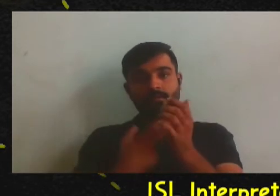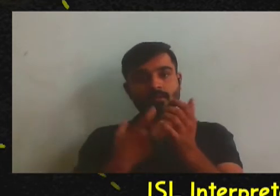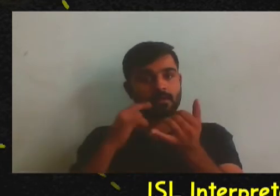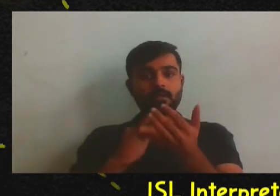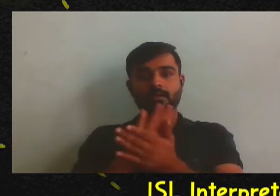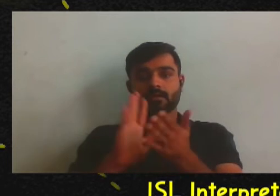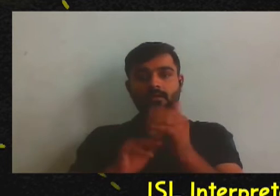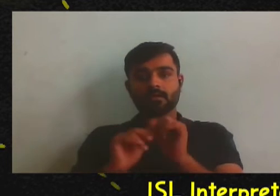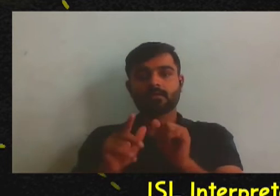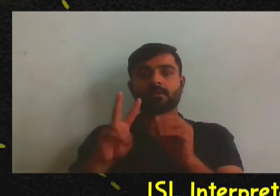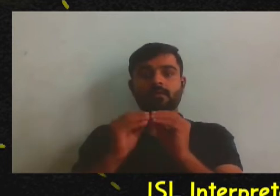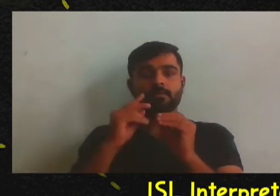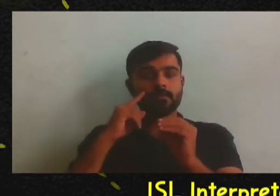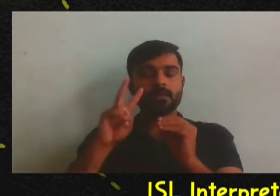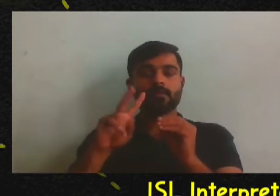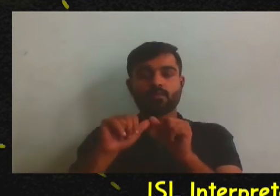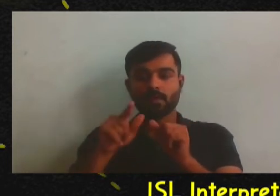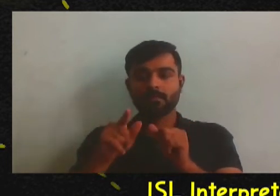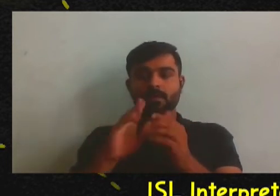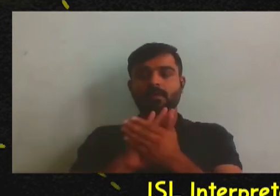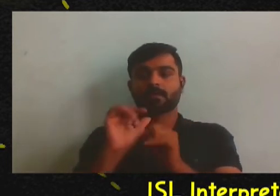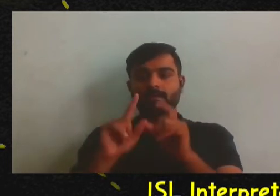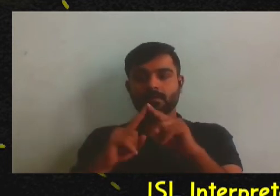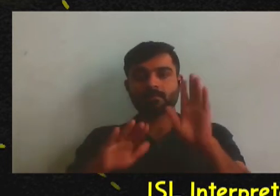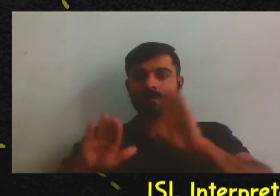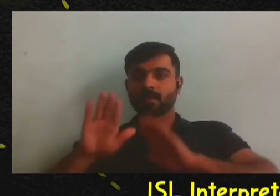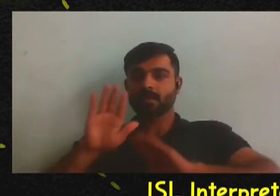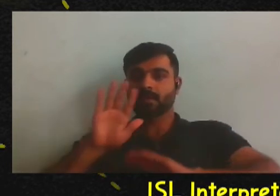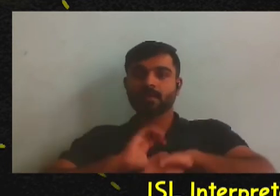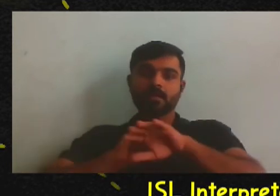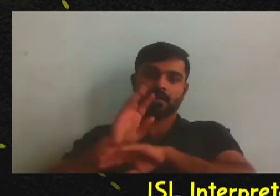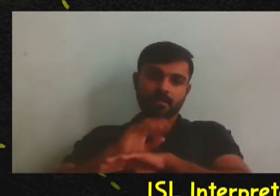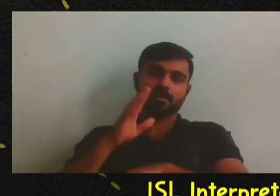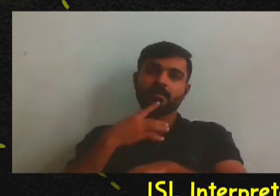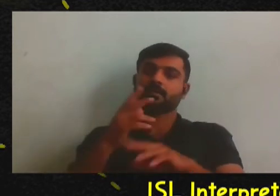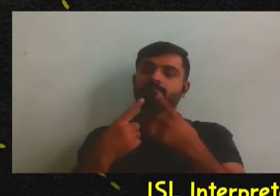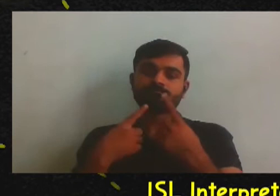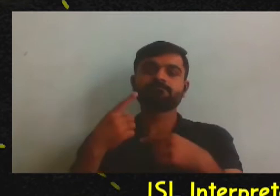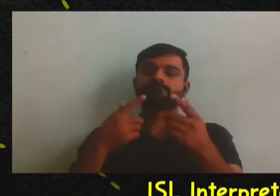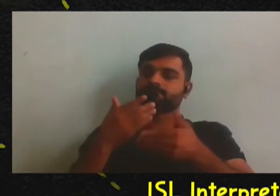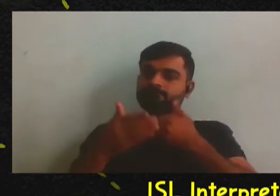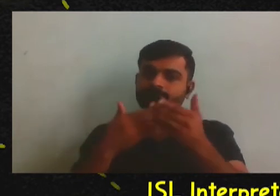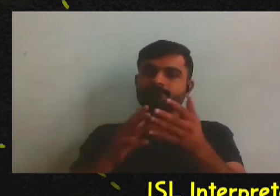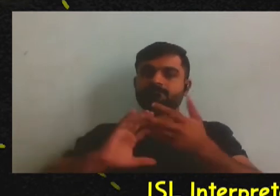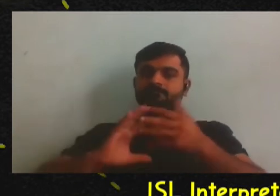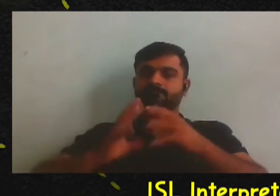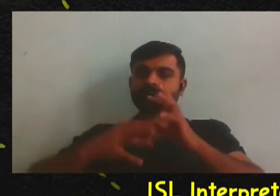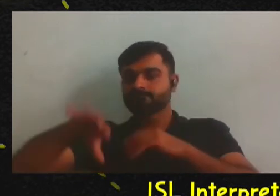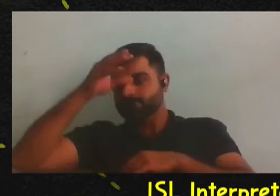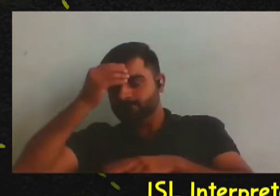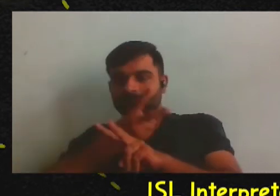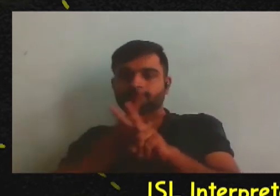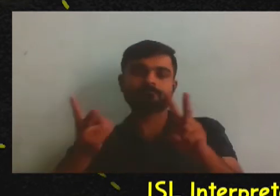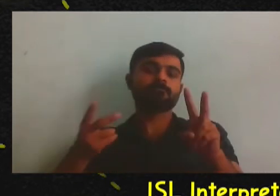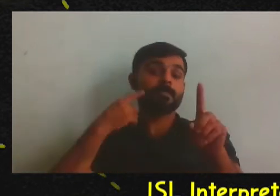is to Biva, can a chatbot act like a counselor, since we are talking about iterative machine learning, artificial